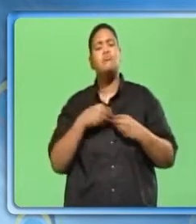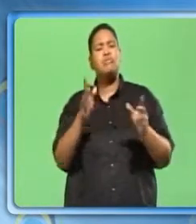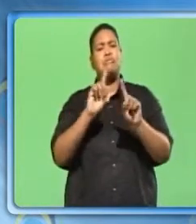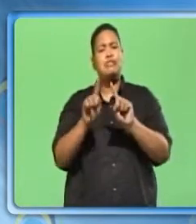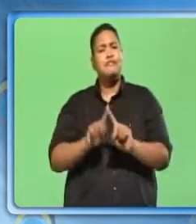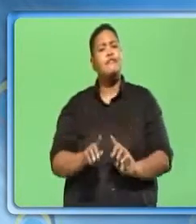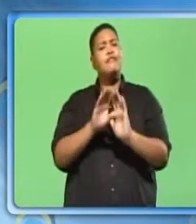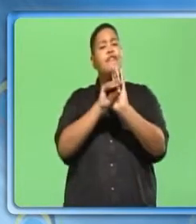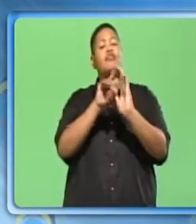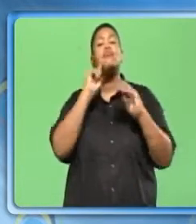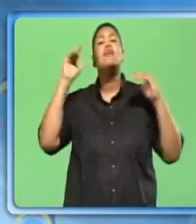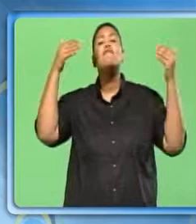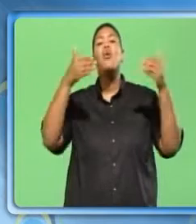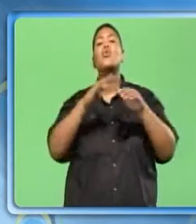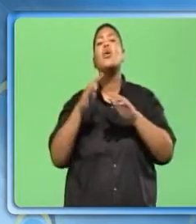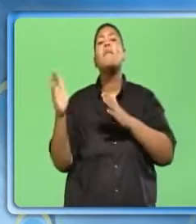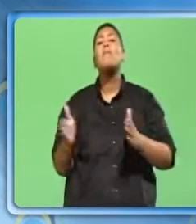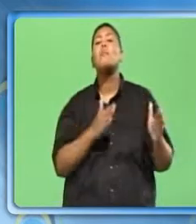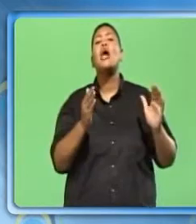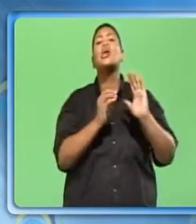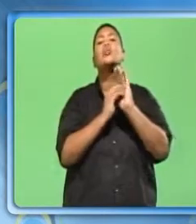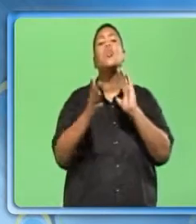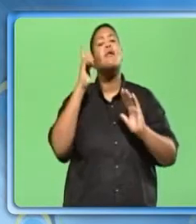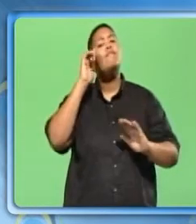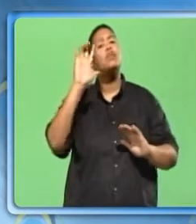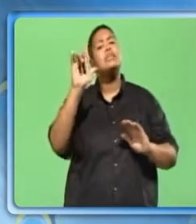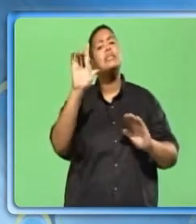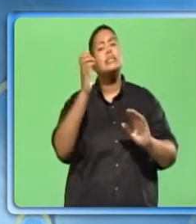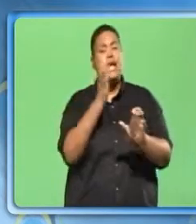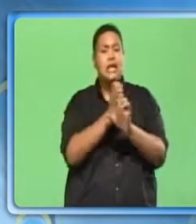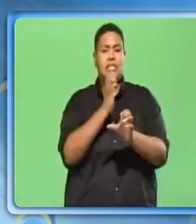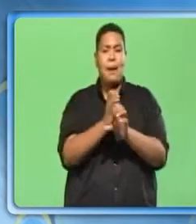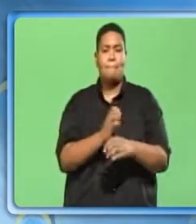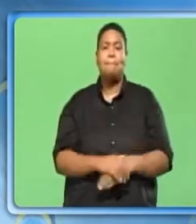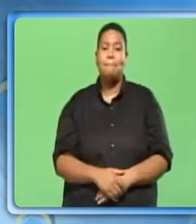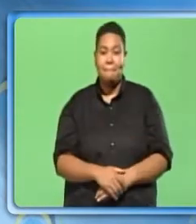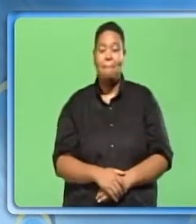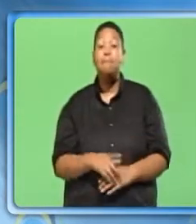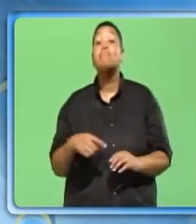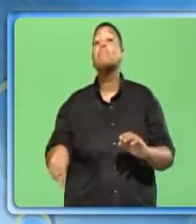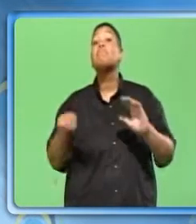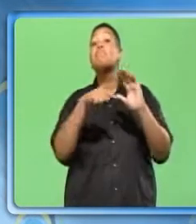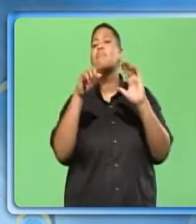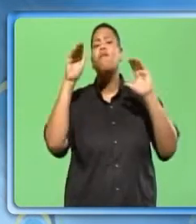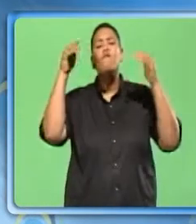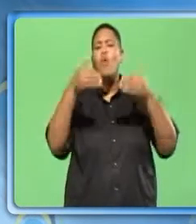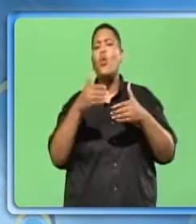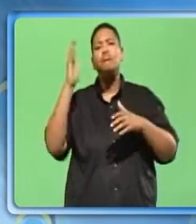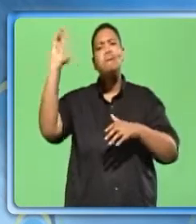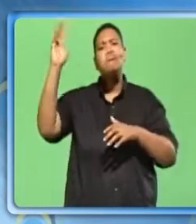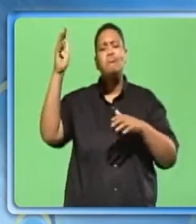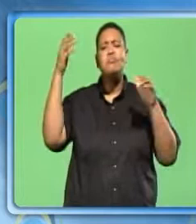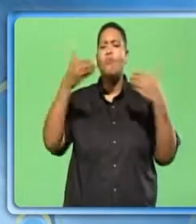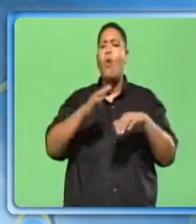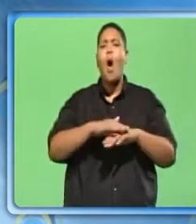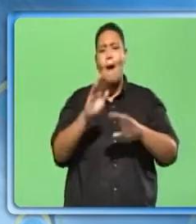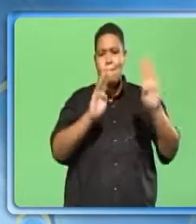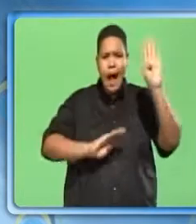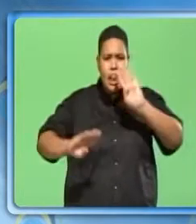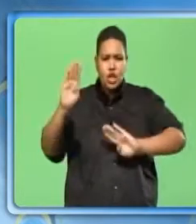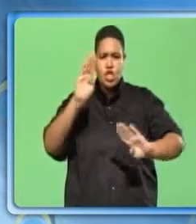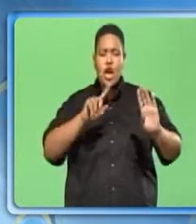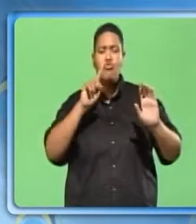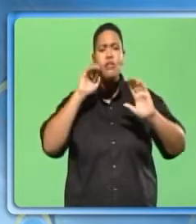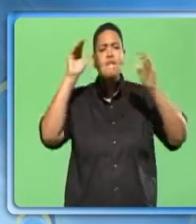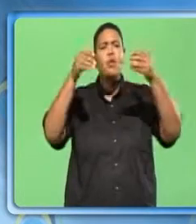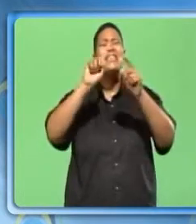videos geared towards preparing students for CXC examinations. This series focuses on biology and